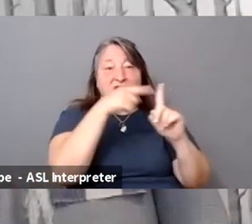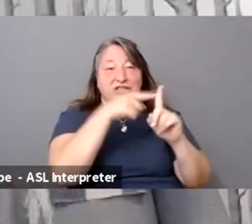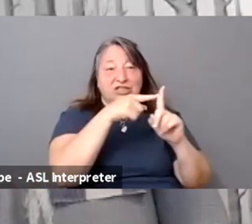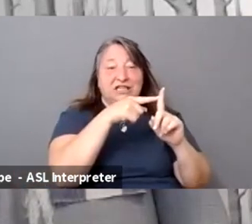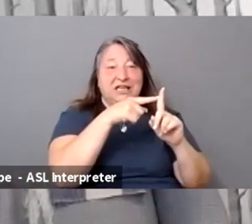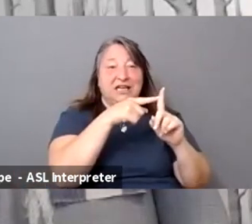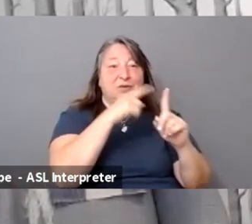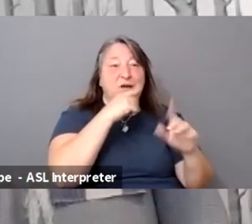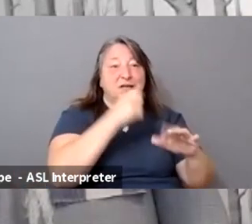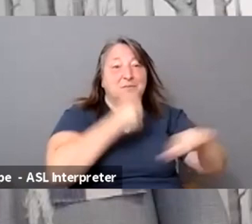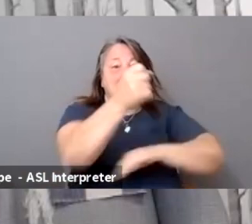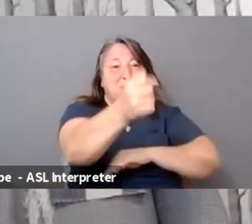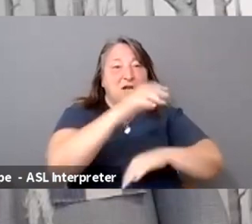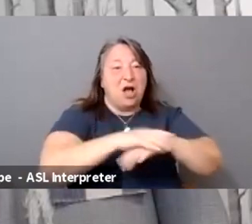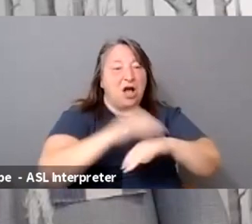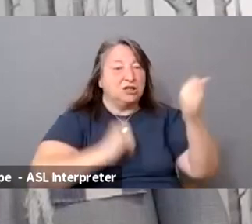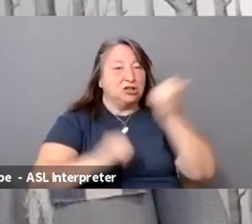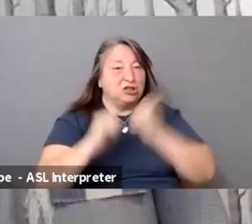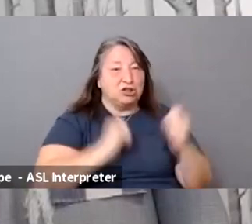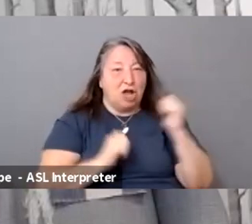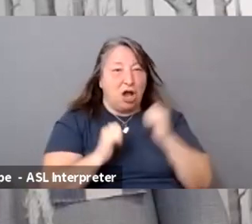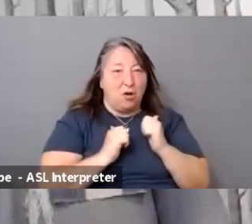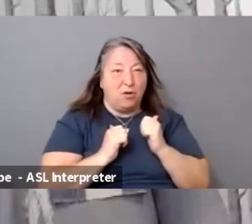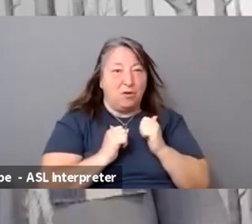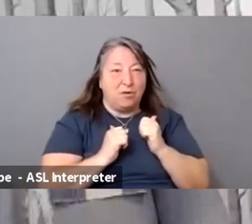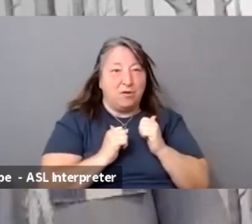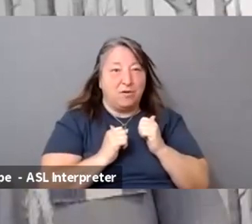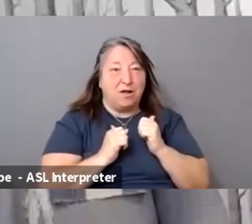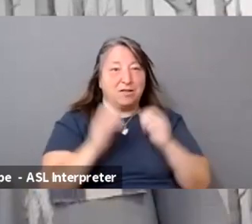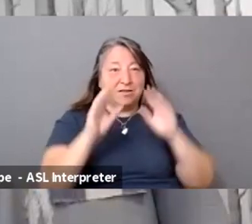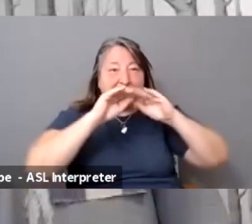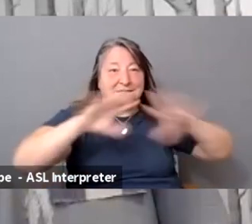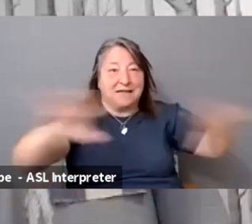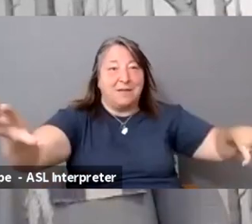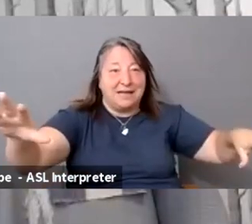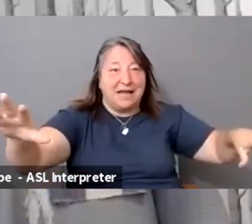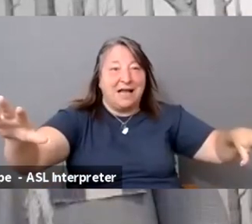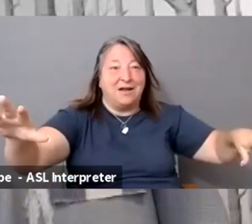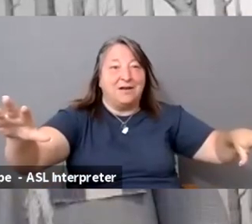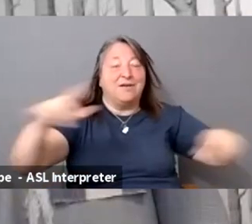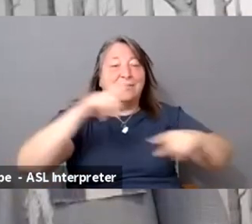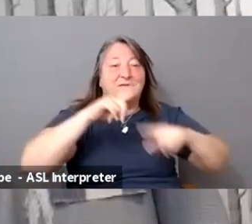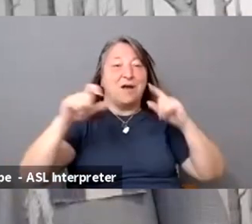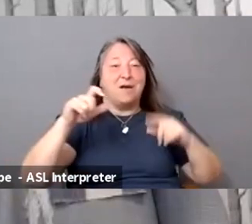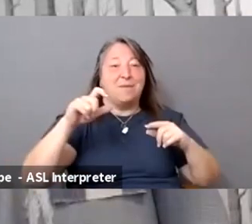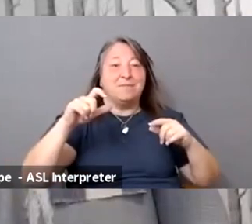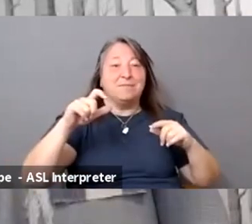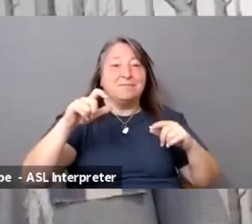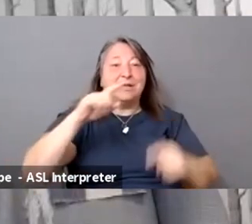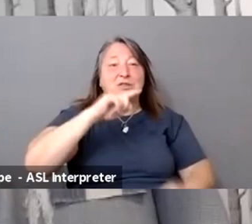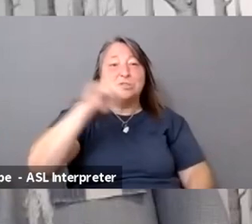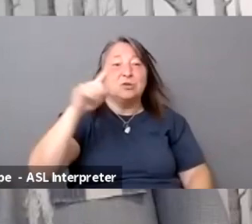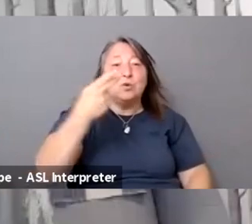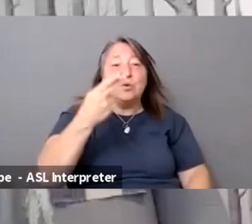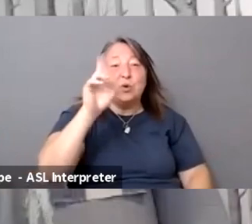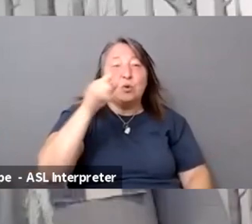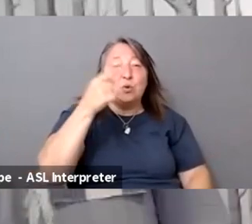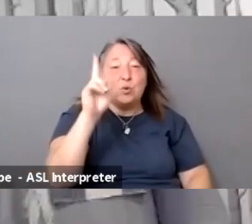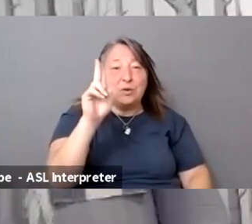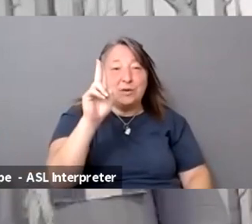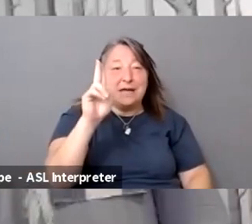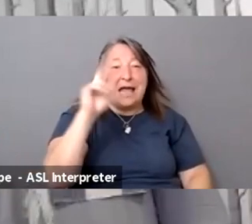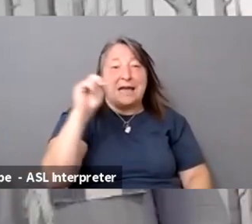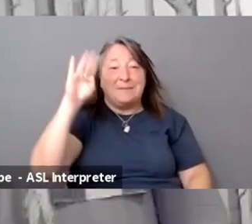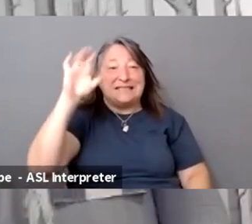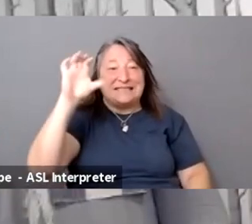on a show that's coming out from the UCP group and Hulu. So I was really thrilled